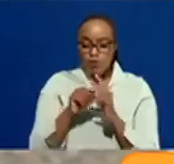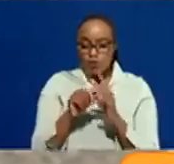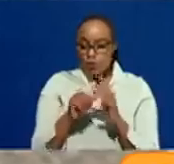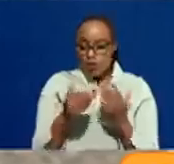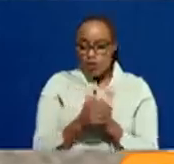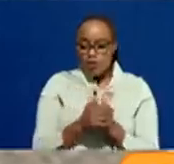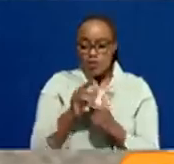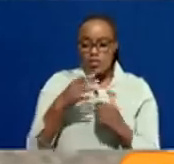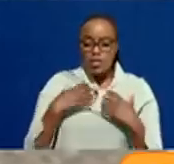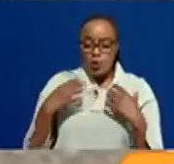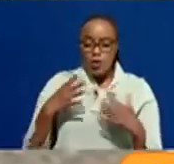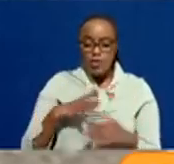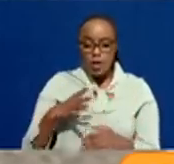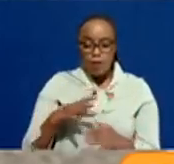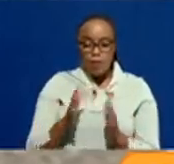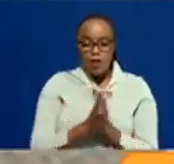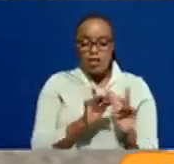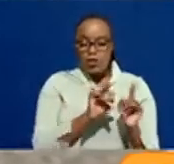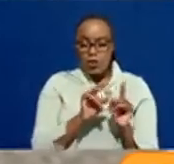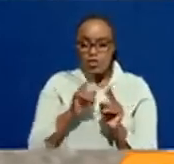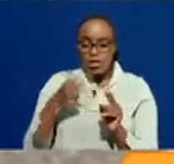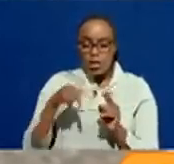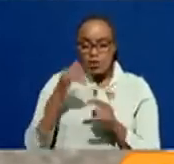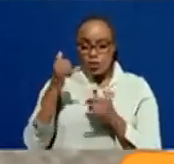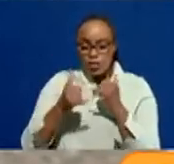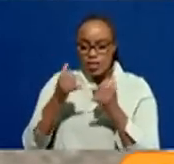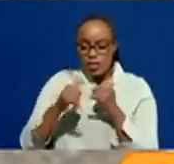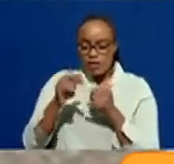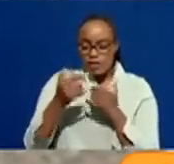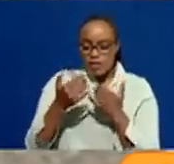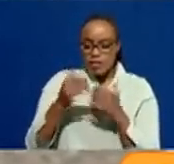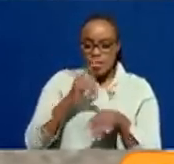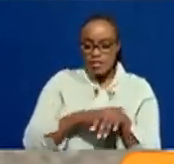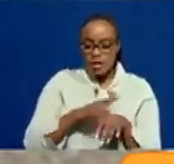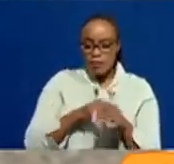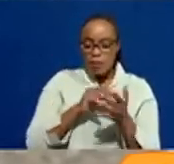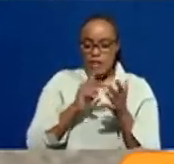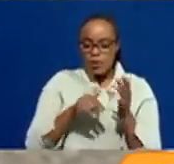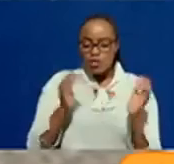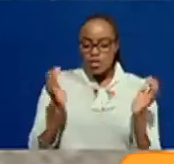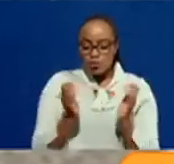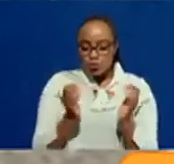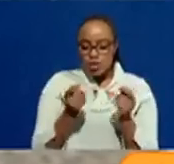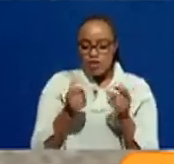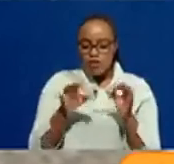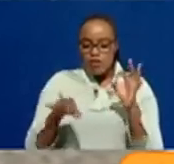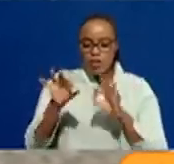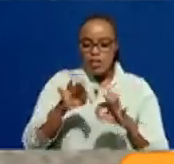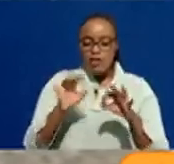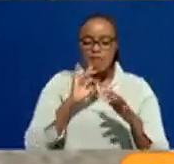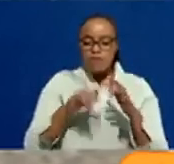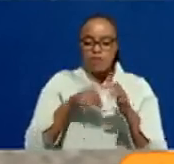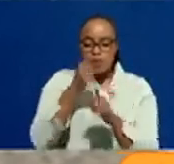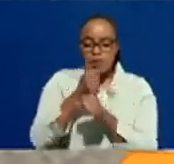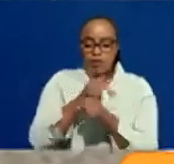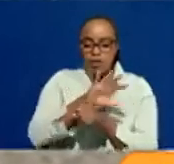are wealthy people. And then we are at the tail end of the growing season. So there's going to be a small fraction of fertilizer, and he's basically said he's going to work